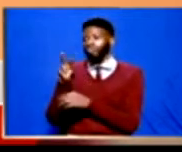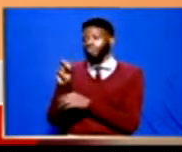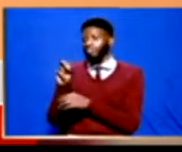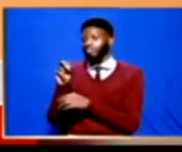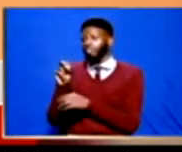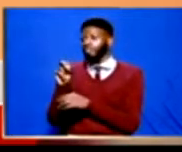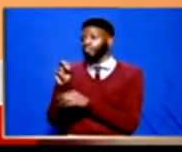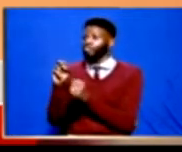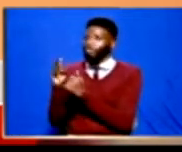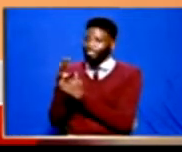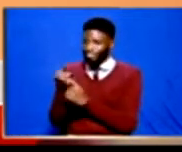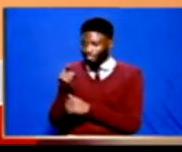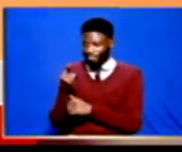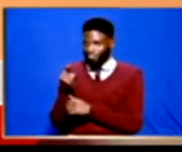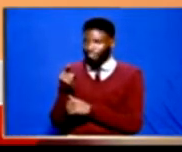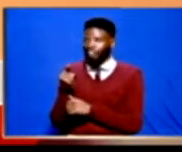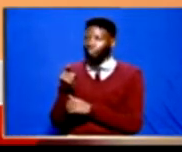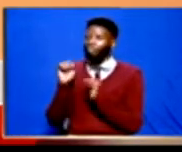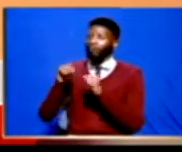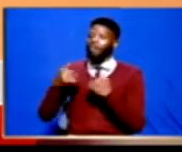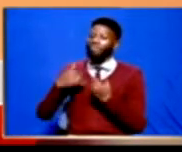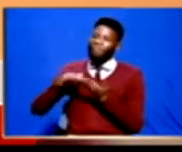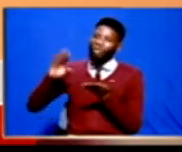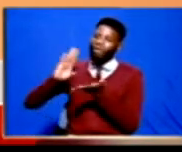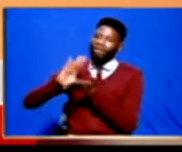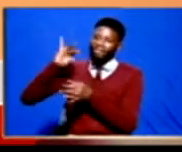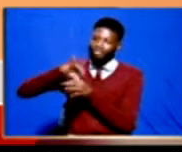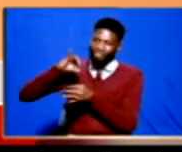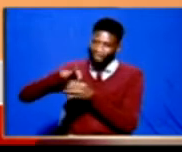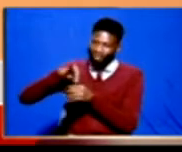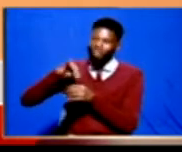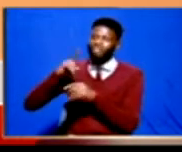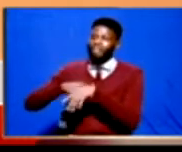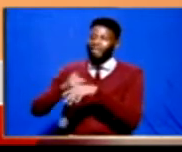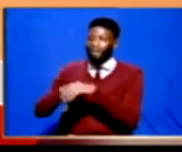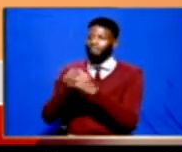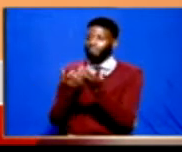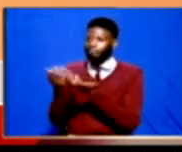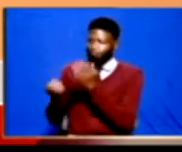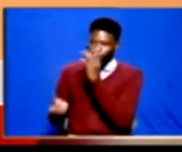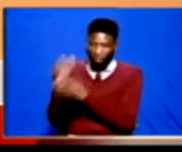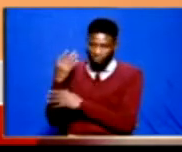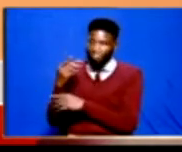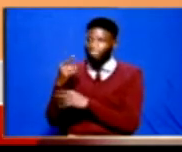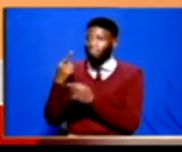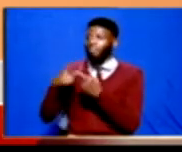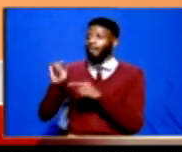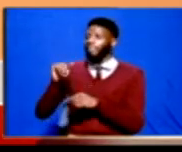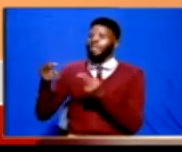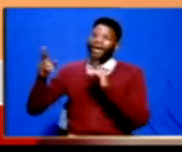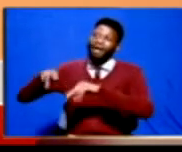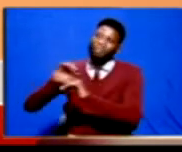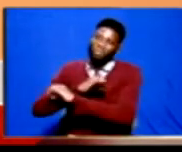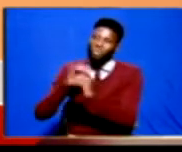2013, 2014, in order to attract more investors in its nascent oil industry. But this has not happened, and this is casting